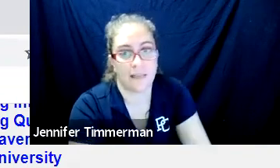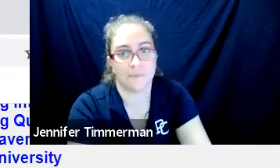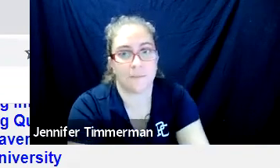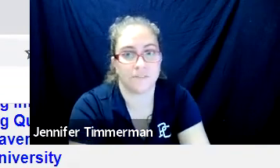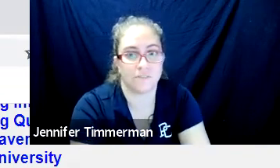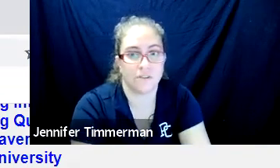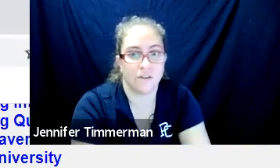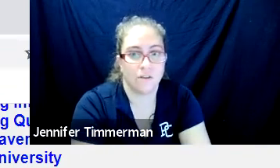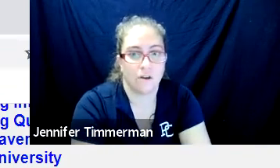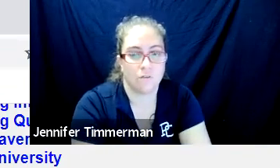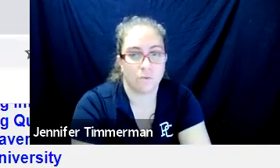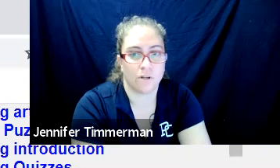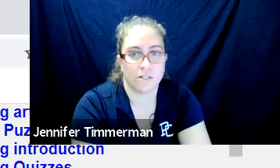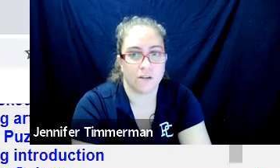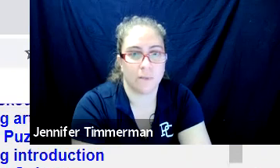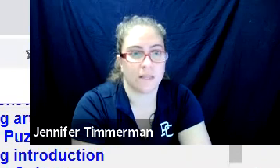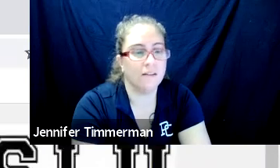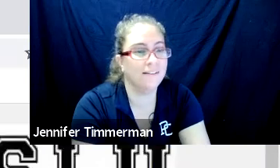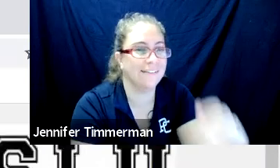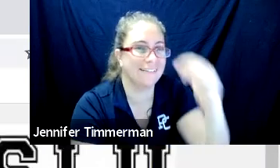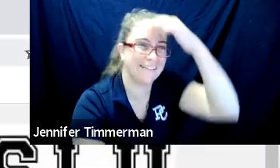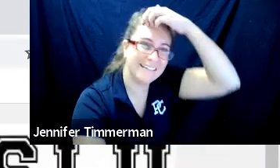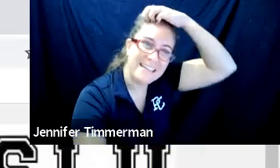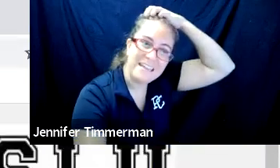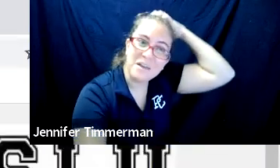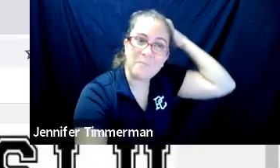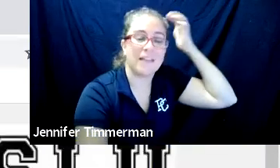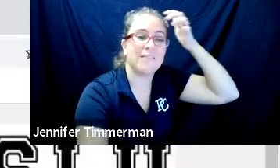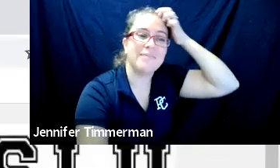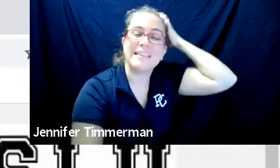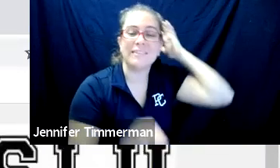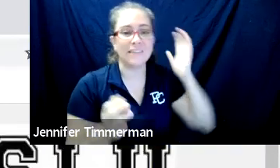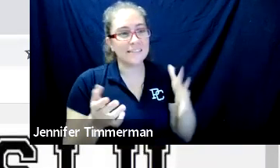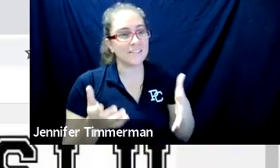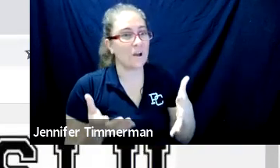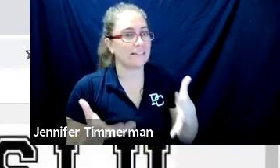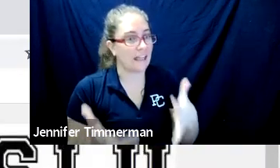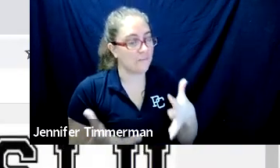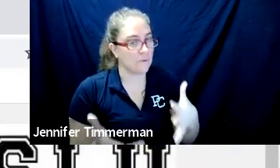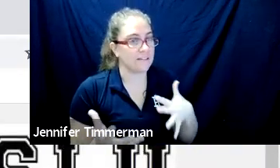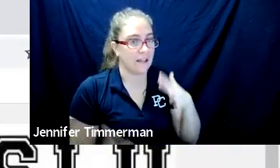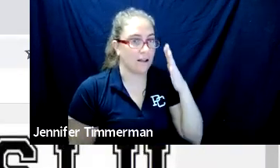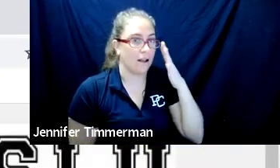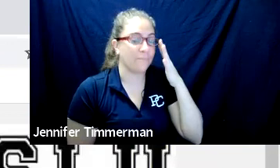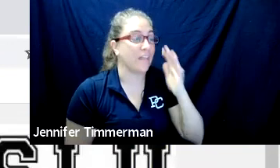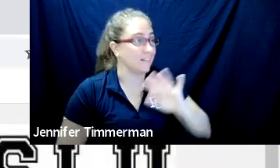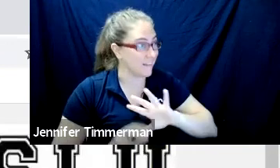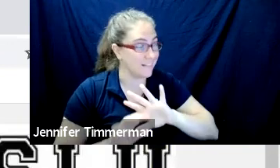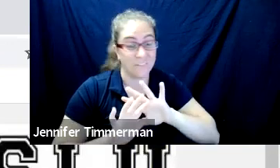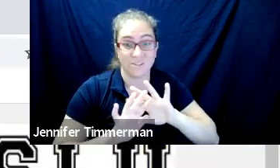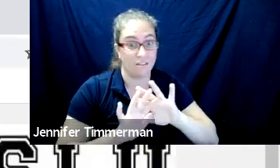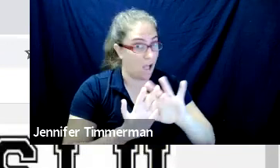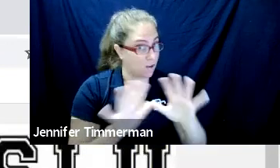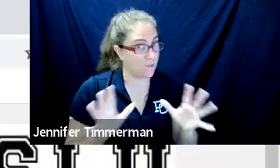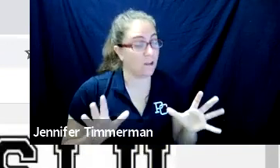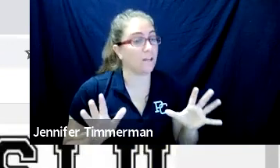my laptop is overworked and underpaid. But this is called lifeprint.com. And like I said,